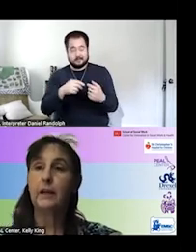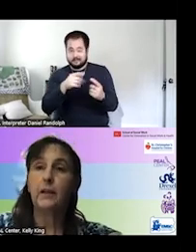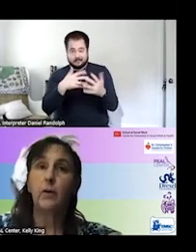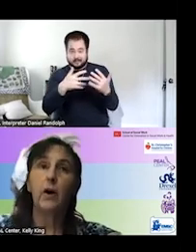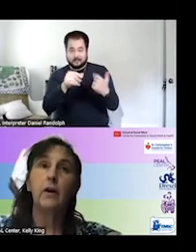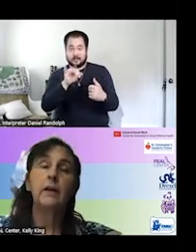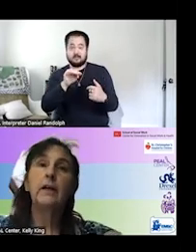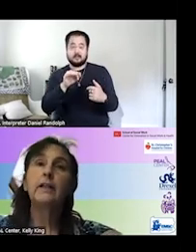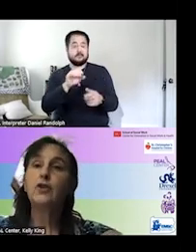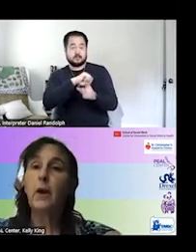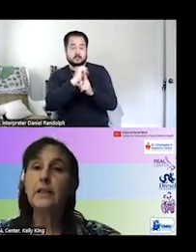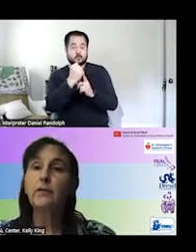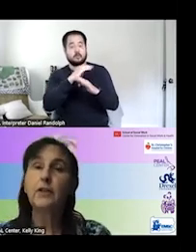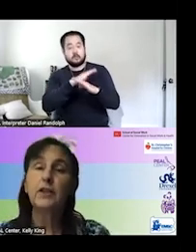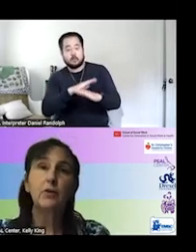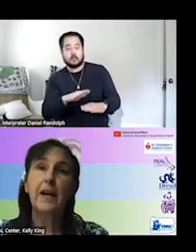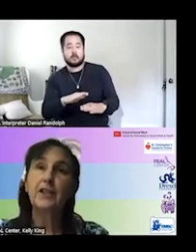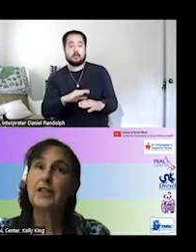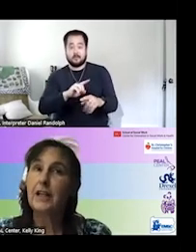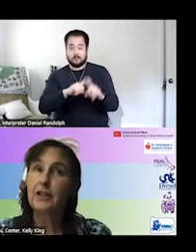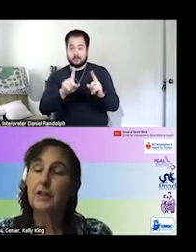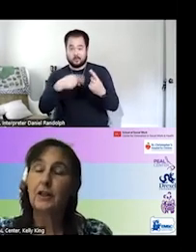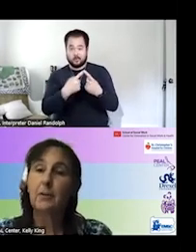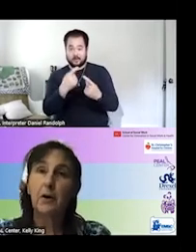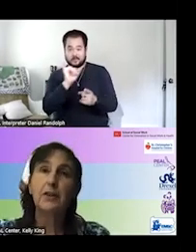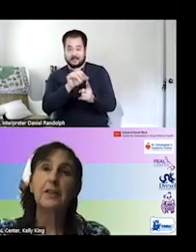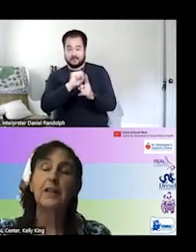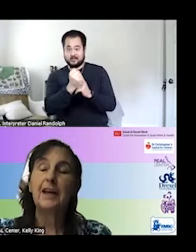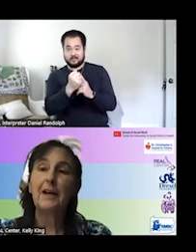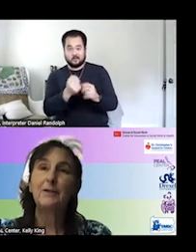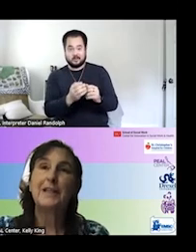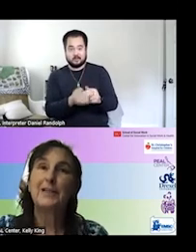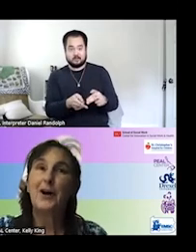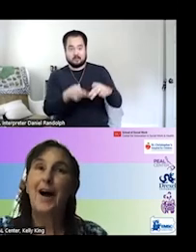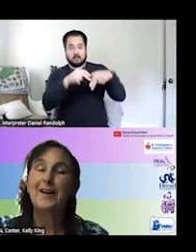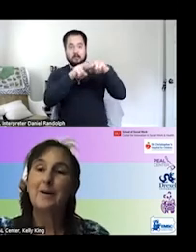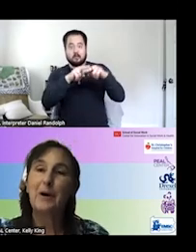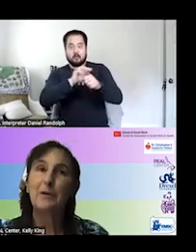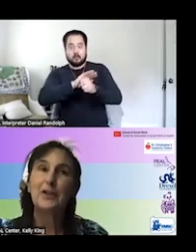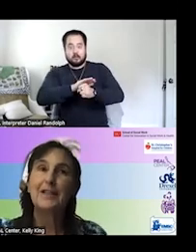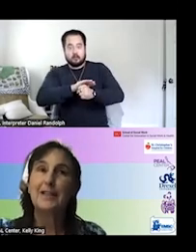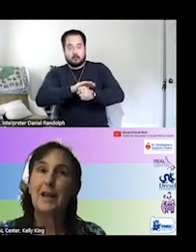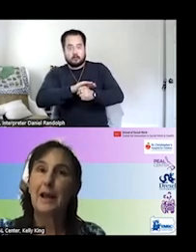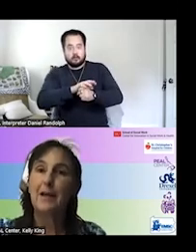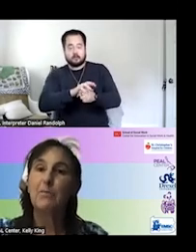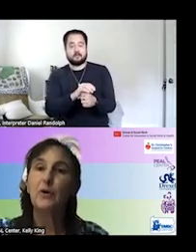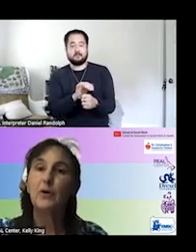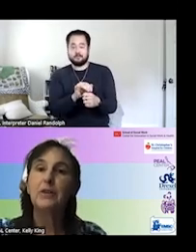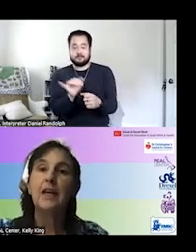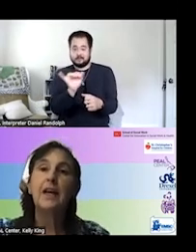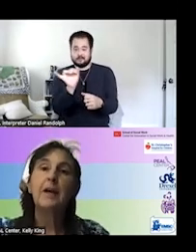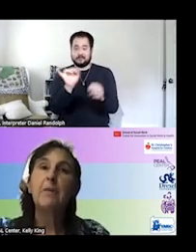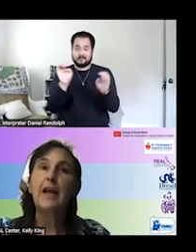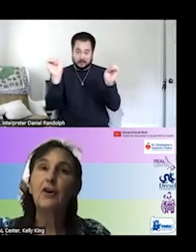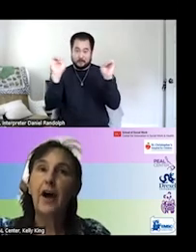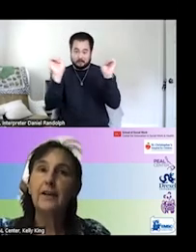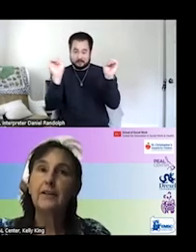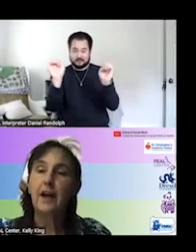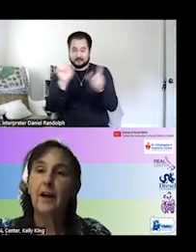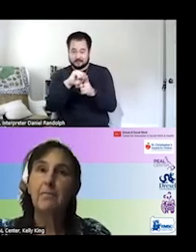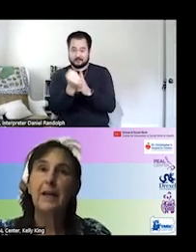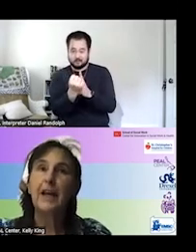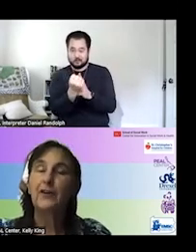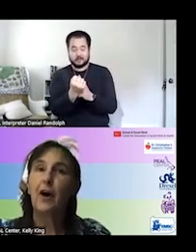when there are stressful situations, such as an emergency, as we saw, emotions and moods may